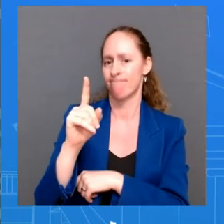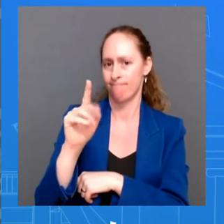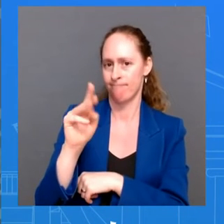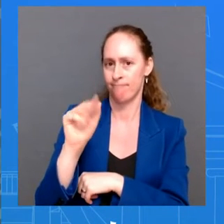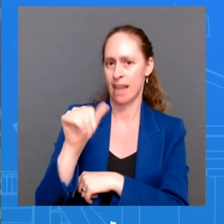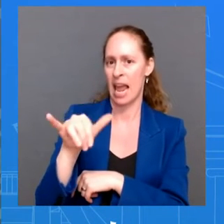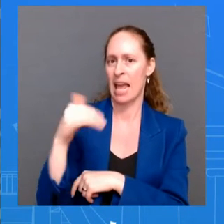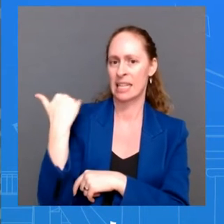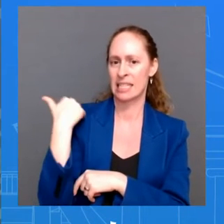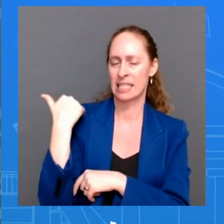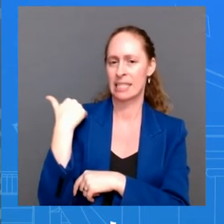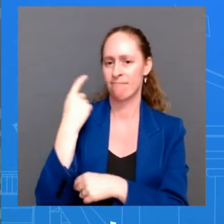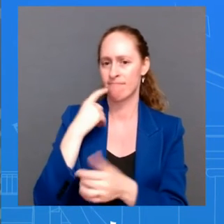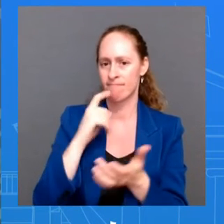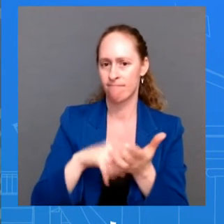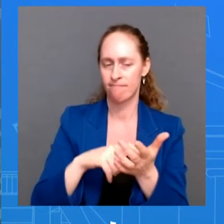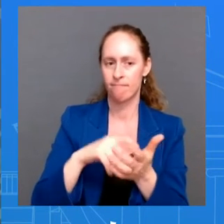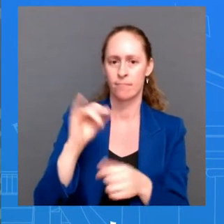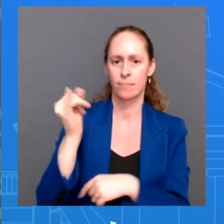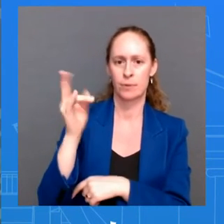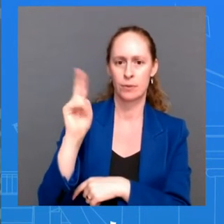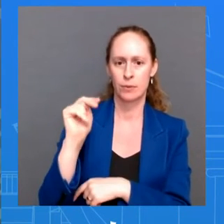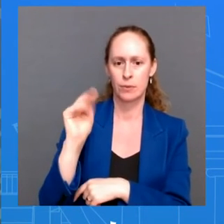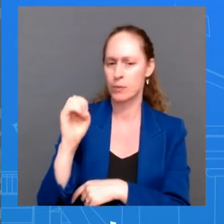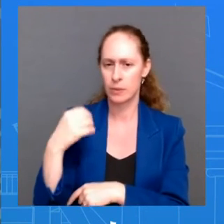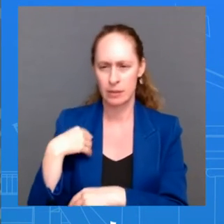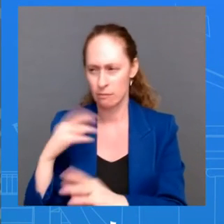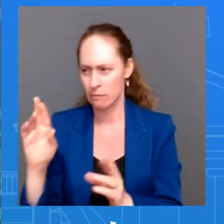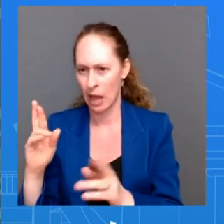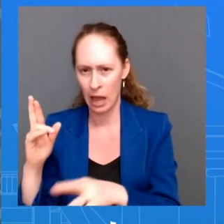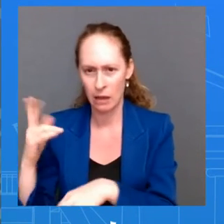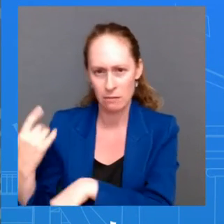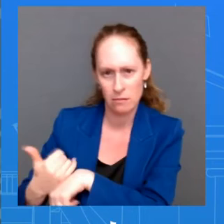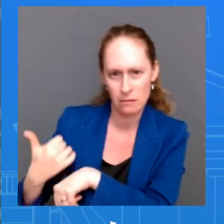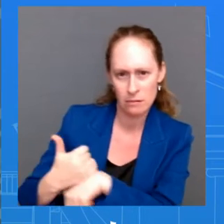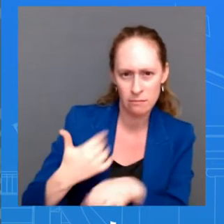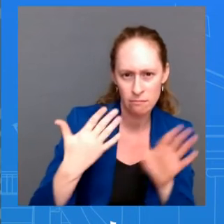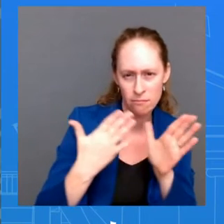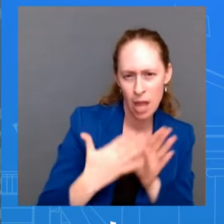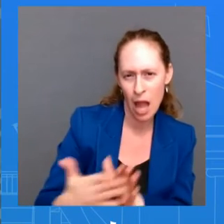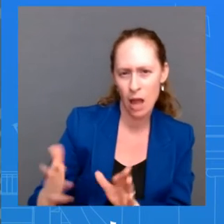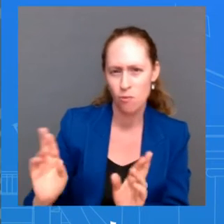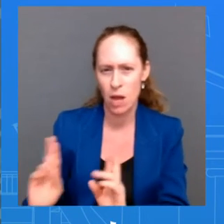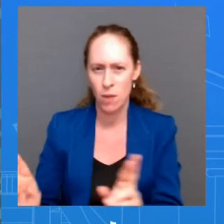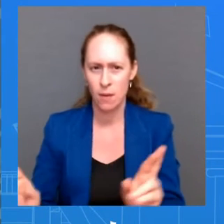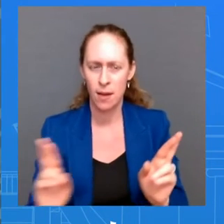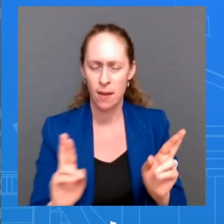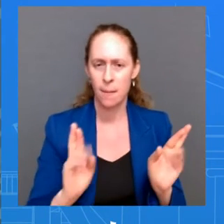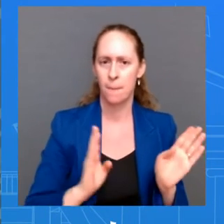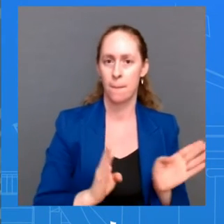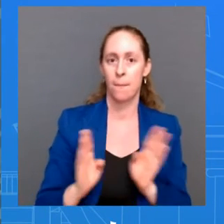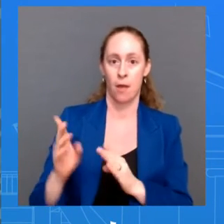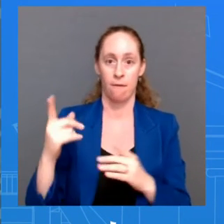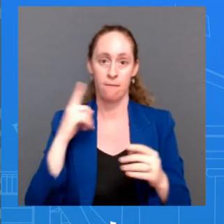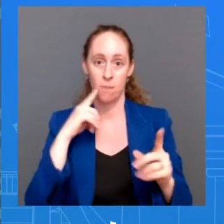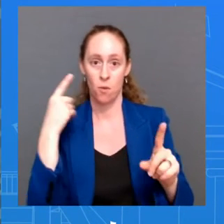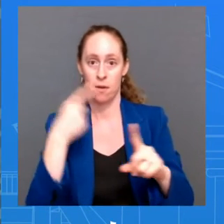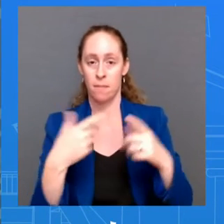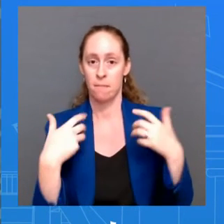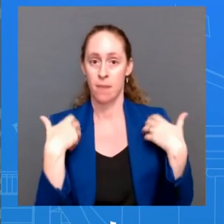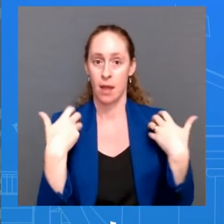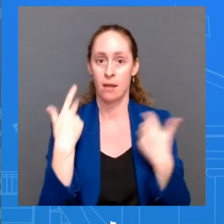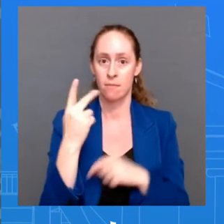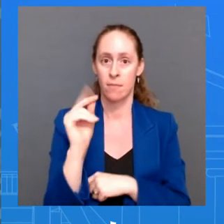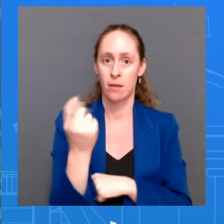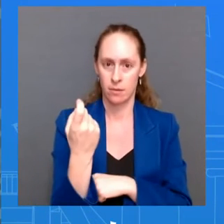approach on dealing with monkeypox. We had we put out 300,000 of vaccine that went to targeted areas